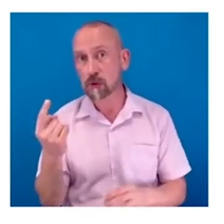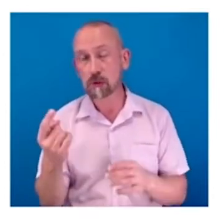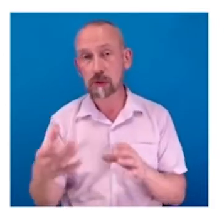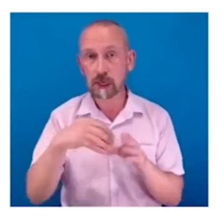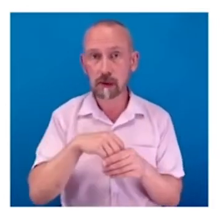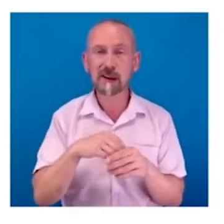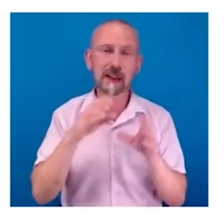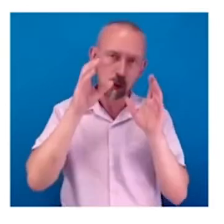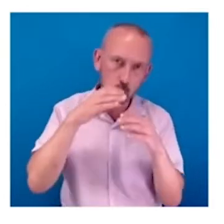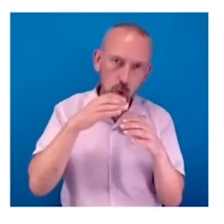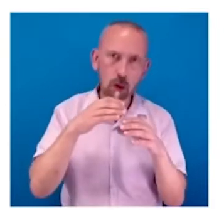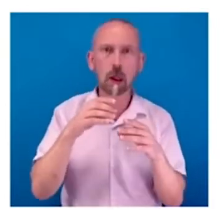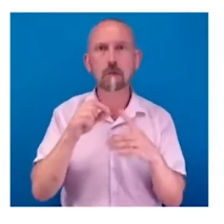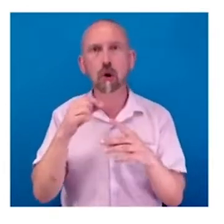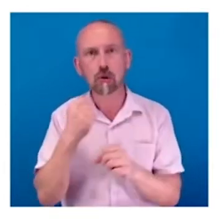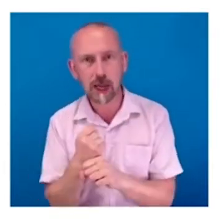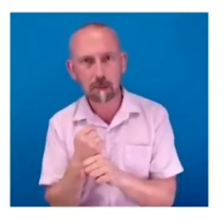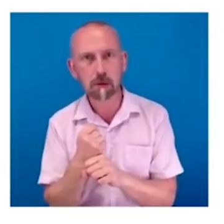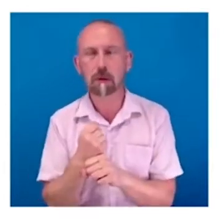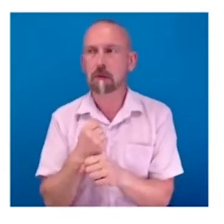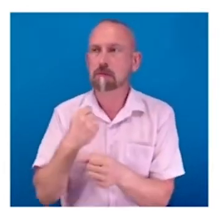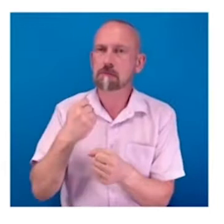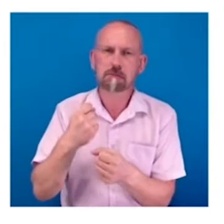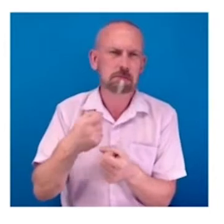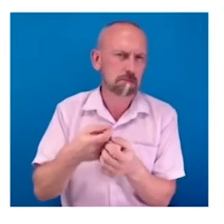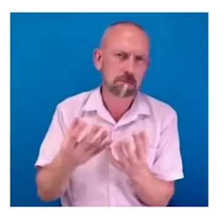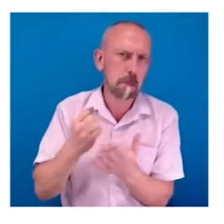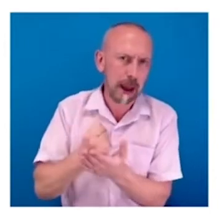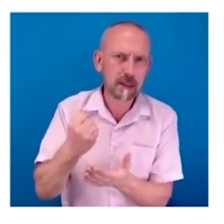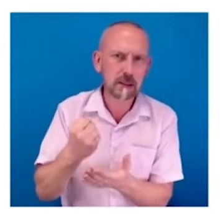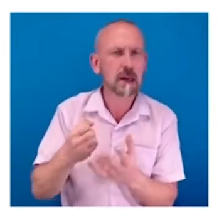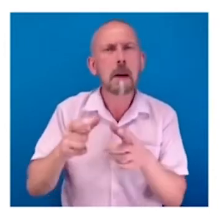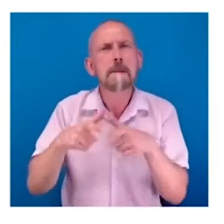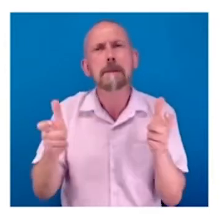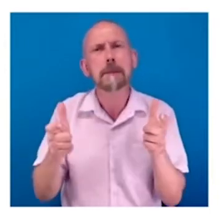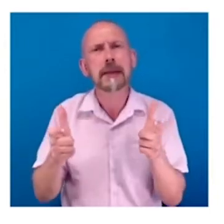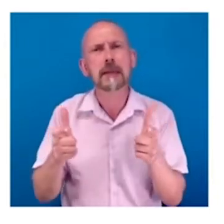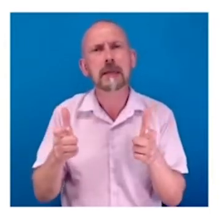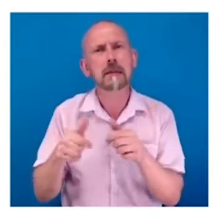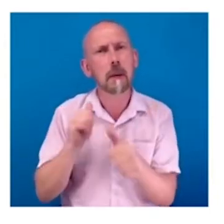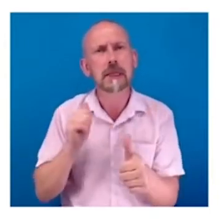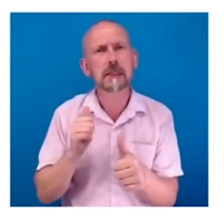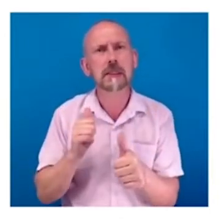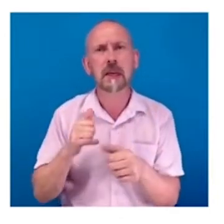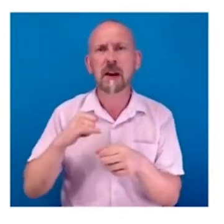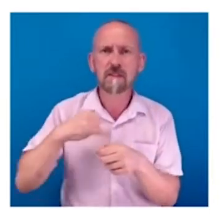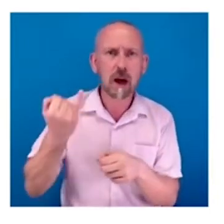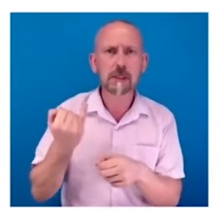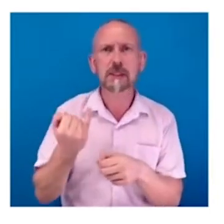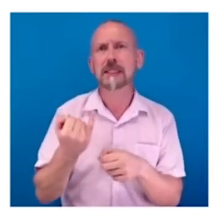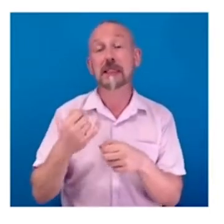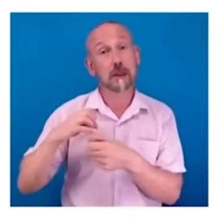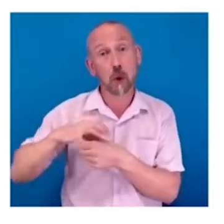Gamble and some banks and a lot of other big companies in this year, pharmacies, voting, COVID testing, all kinds of